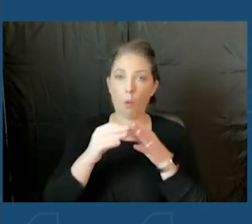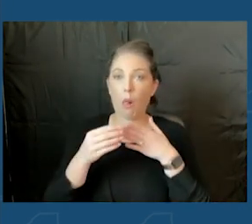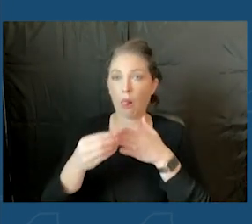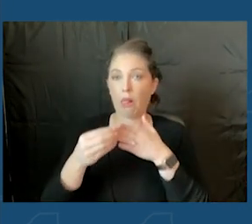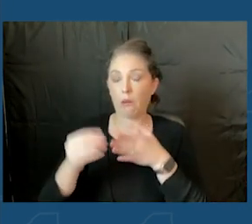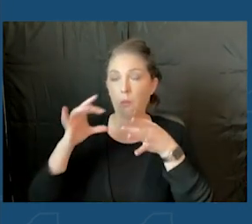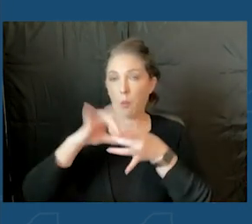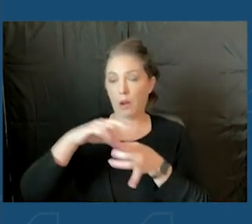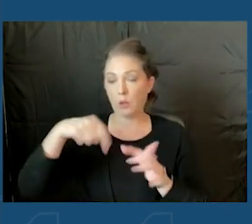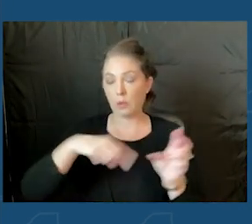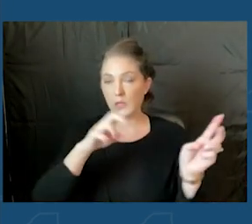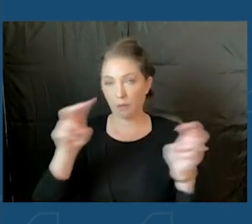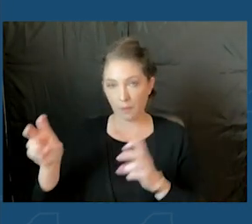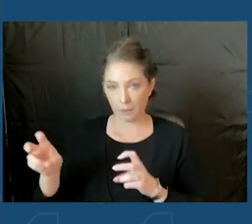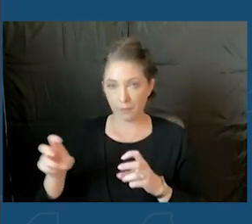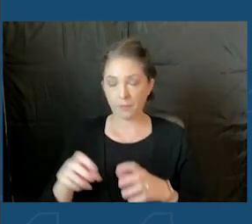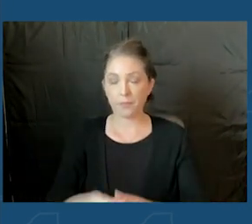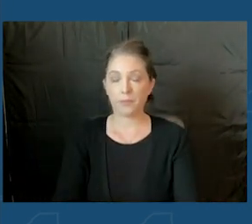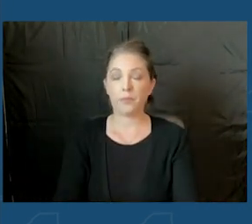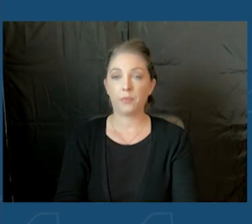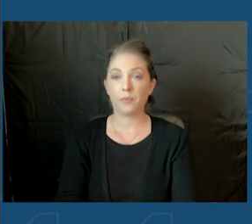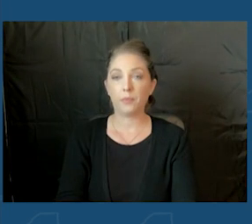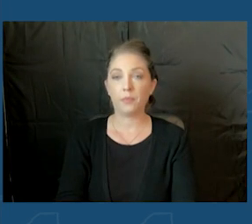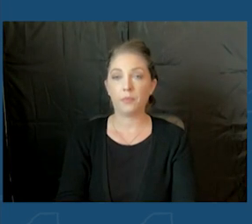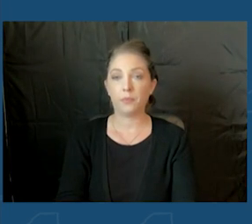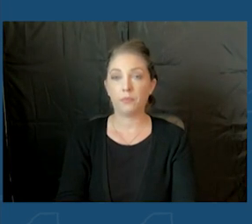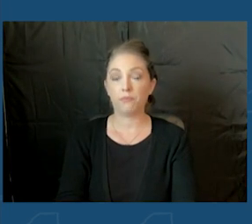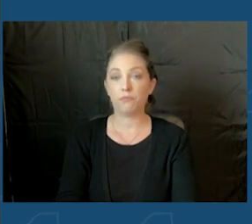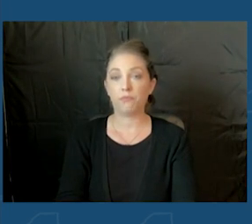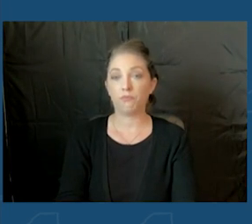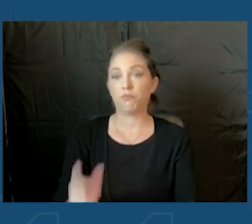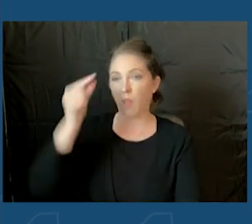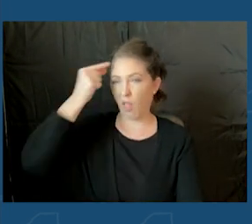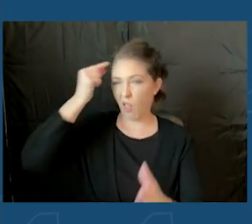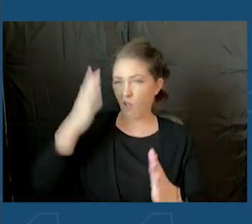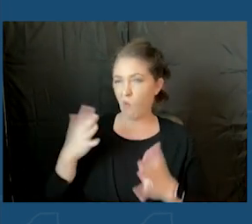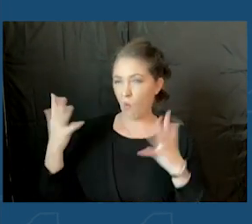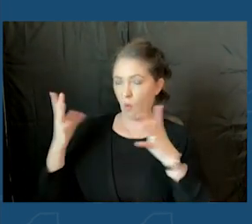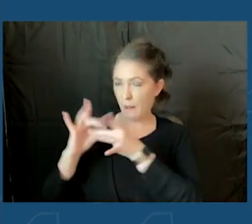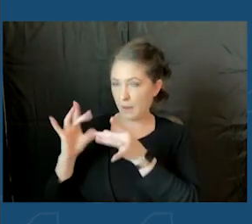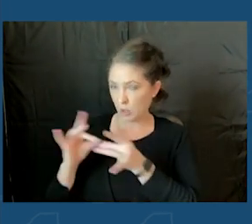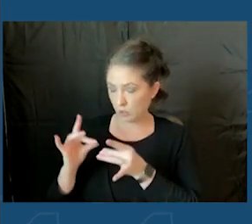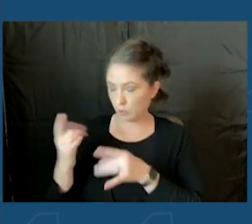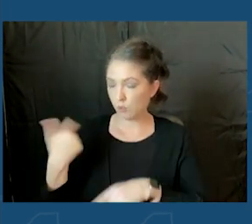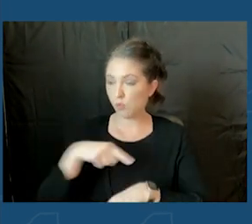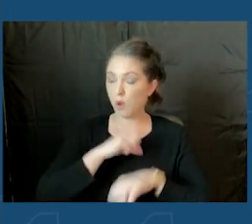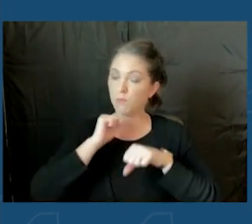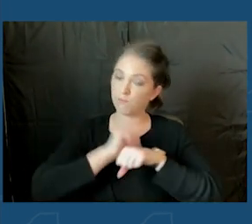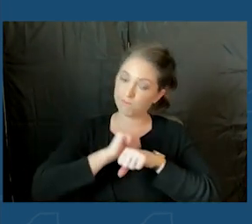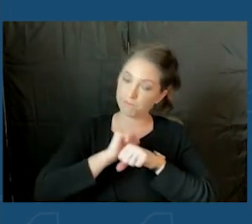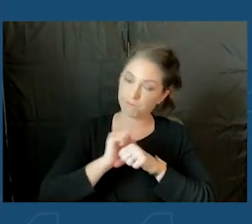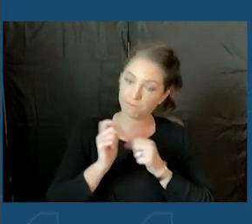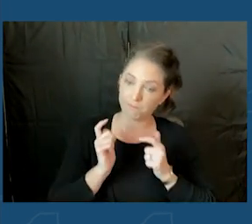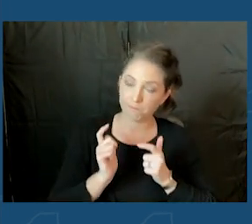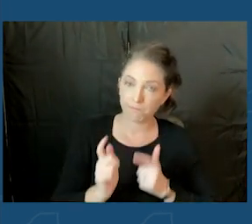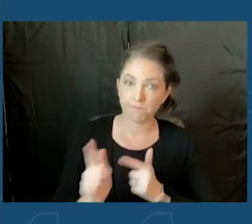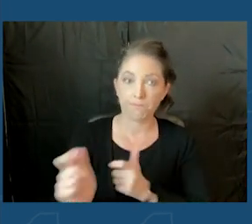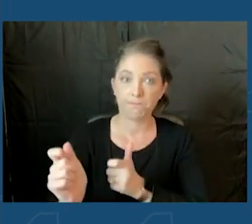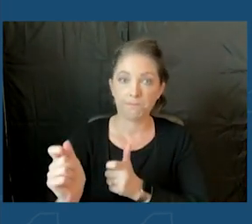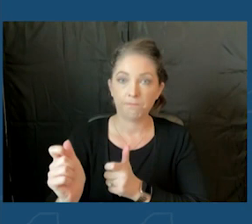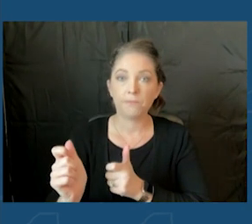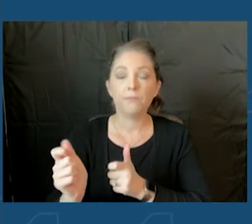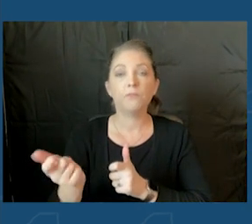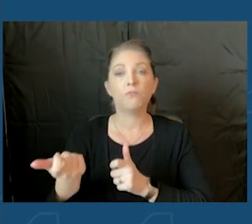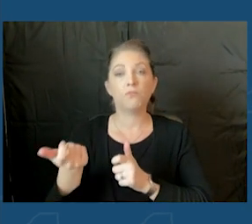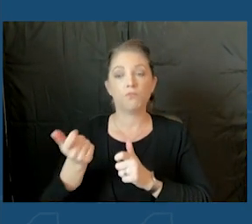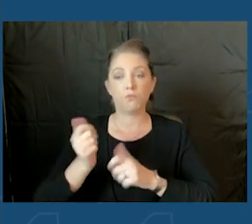But what we did, and the governor mentioned it, we worked quickly to put together legislation